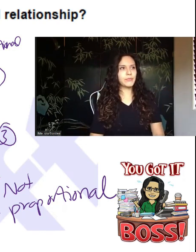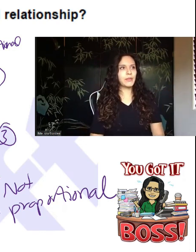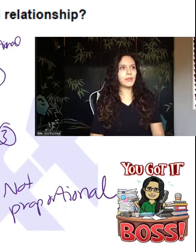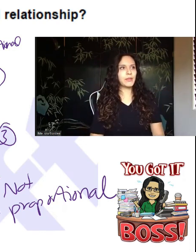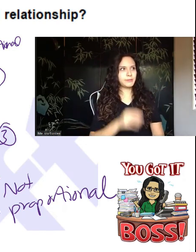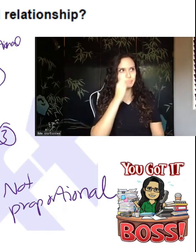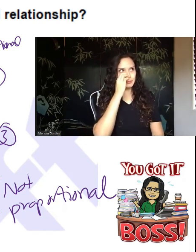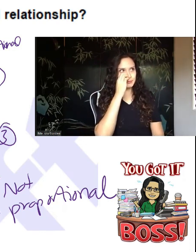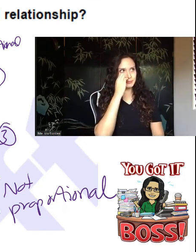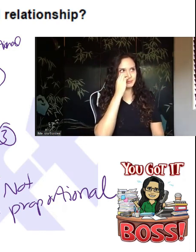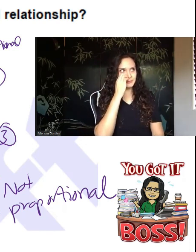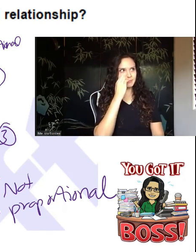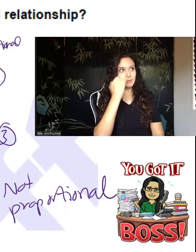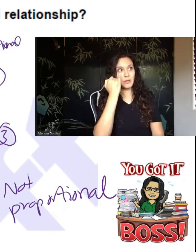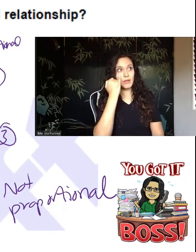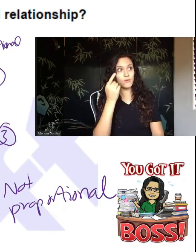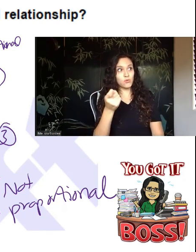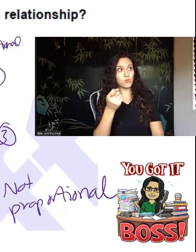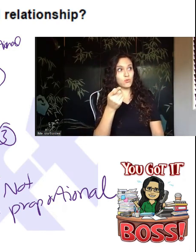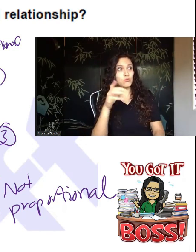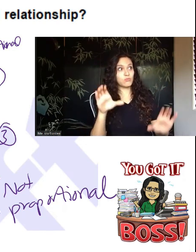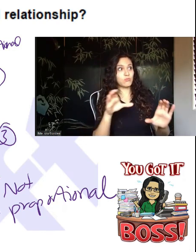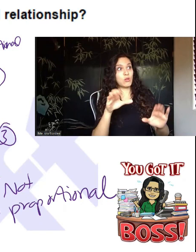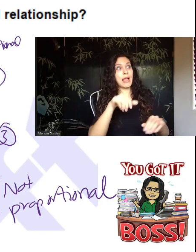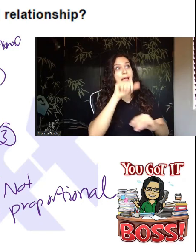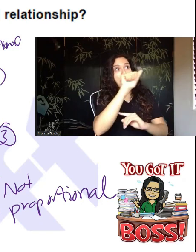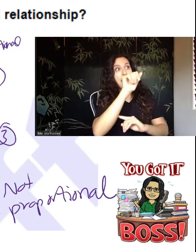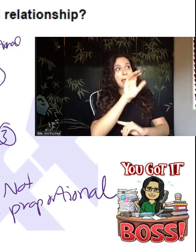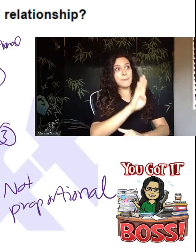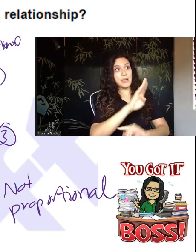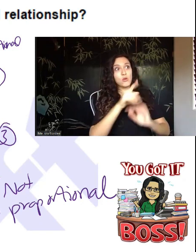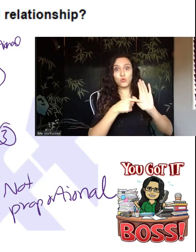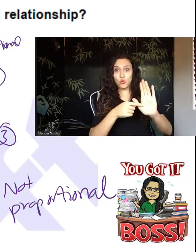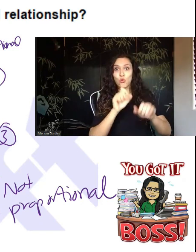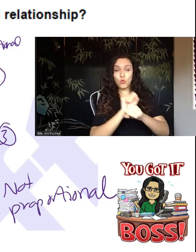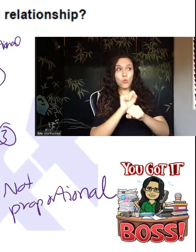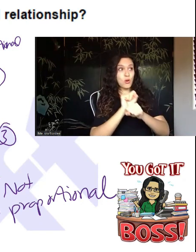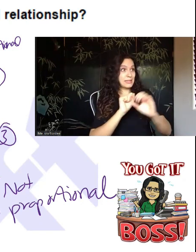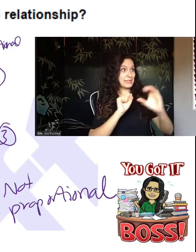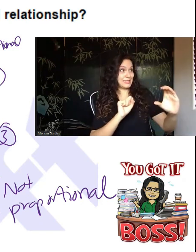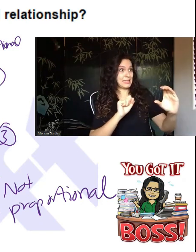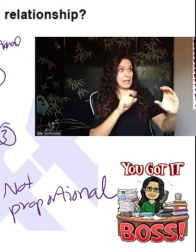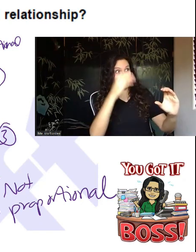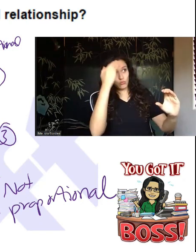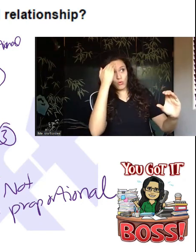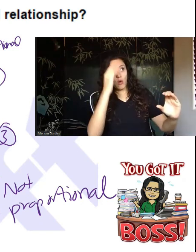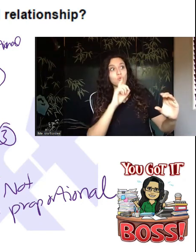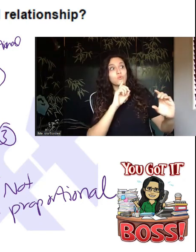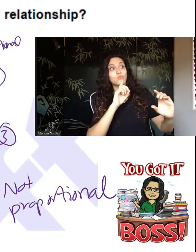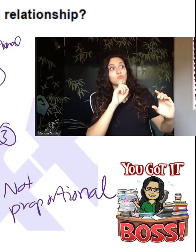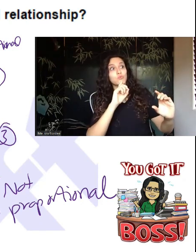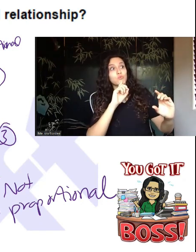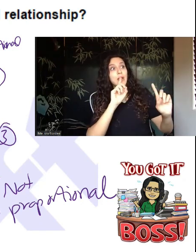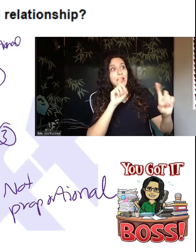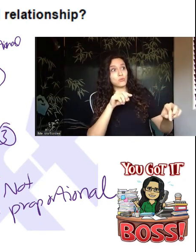Okay. And even though, say if you do all the work for A, all the work for B, you get to C and you know for sure that's